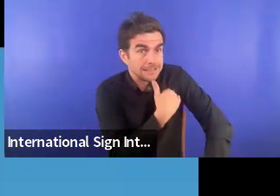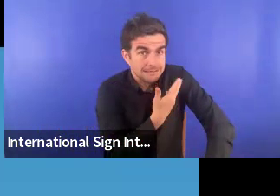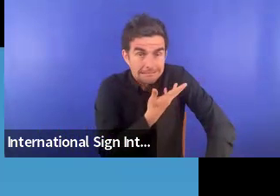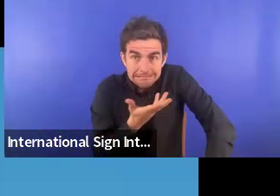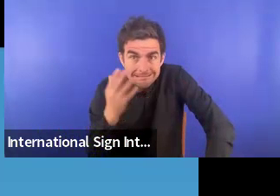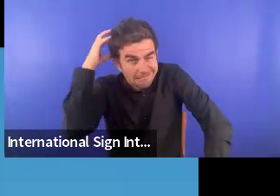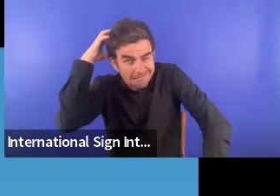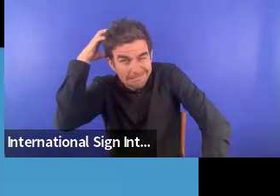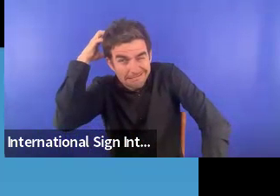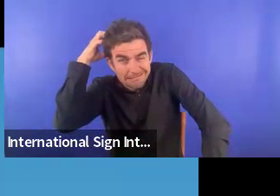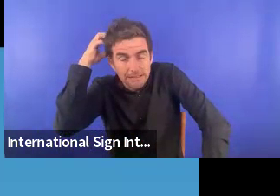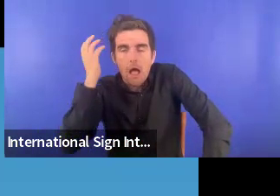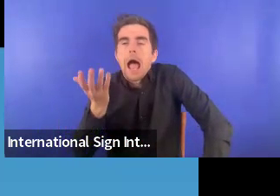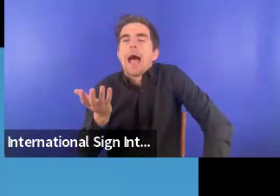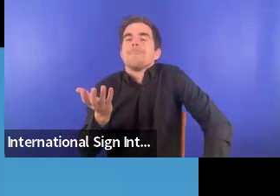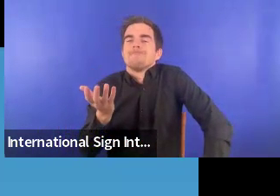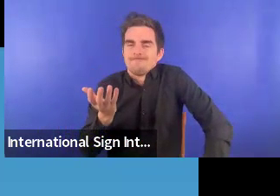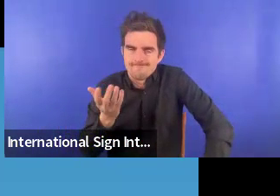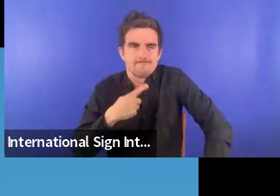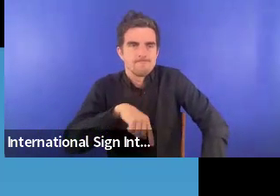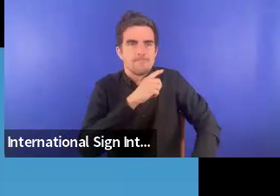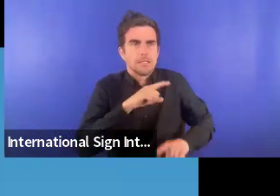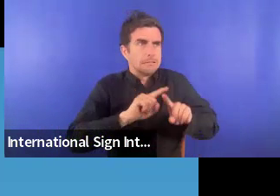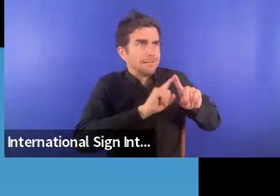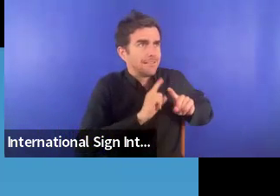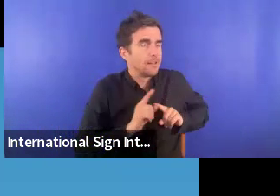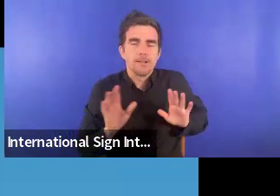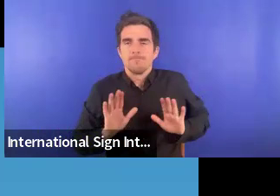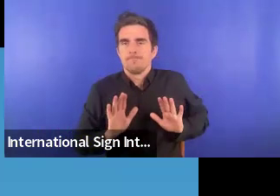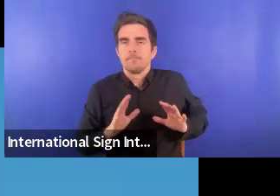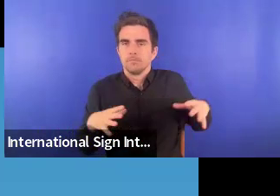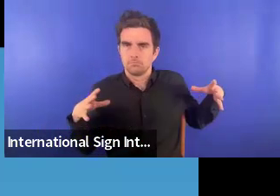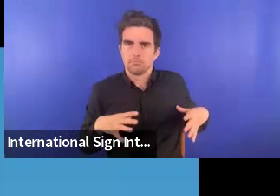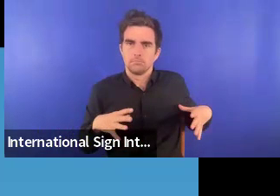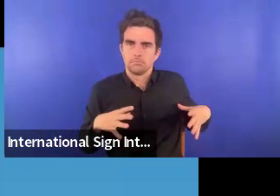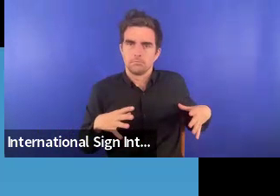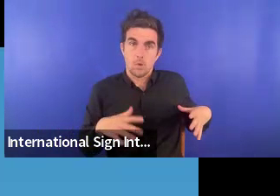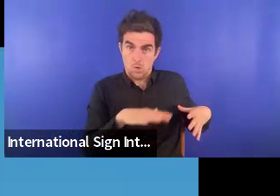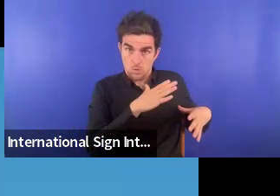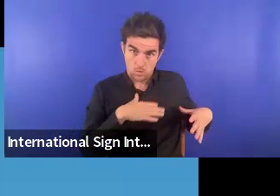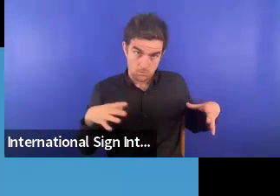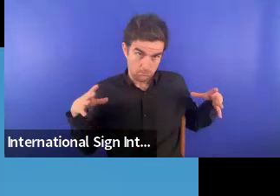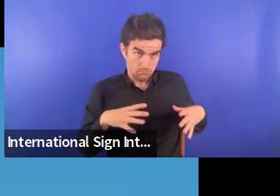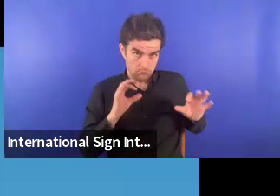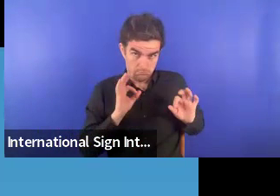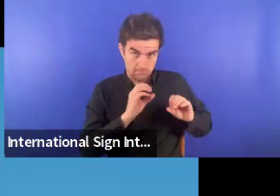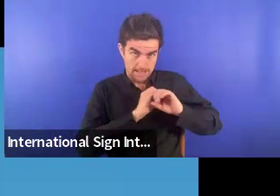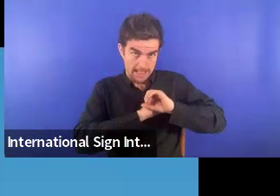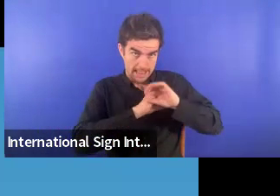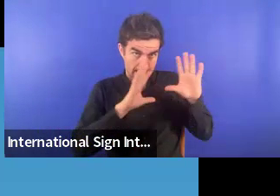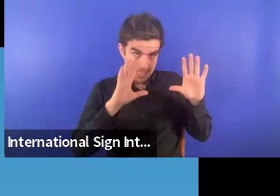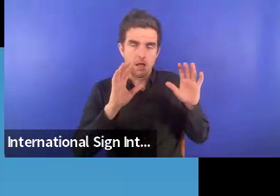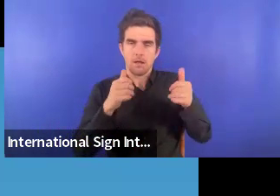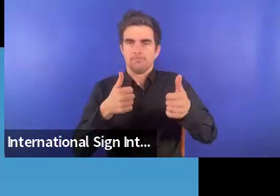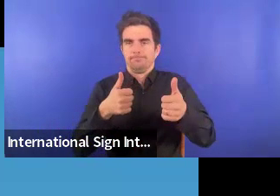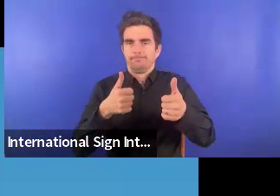on asks or numbers that collectively you can back up and you can present to make it